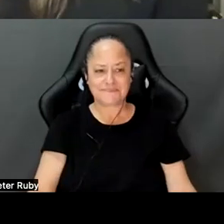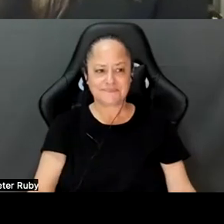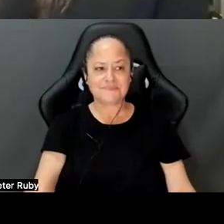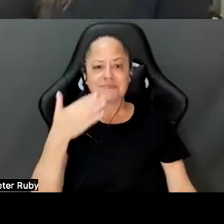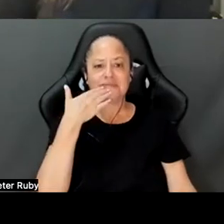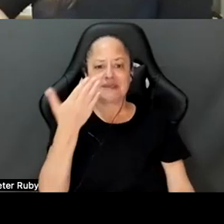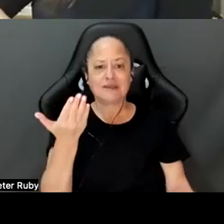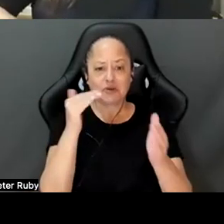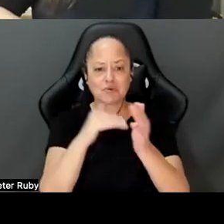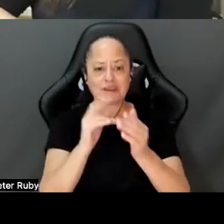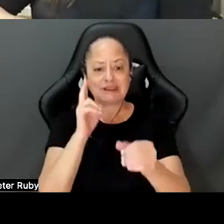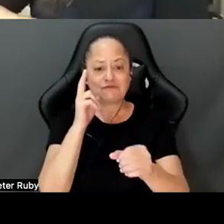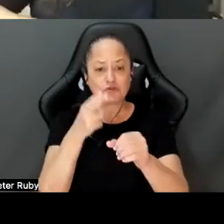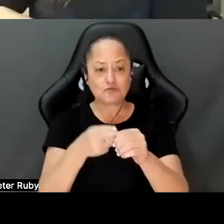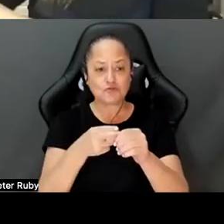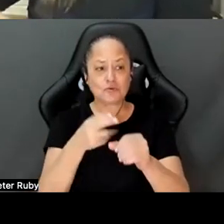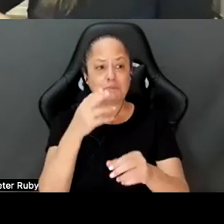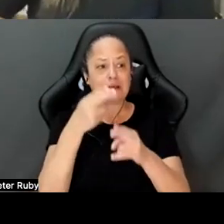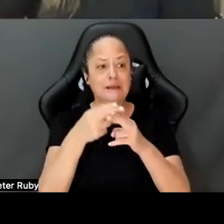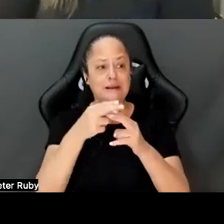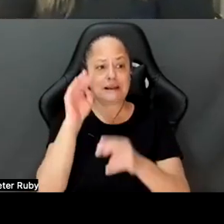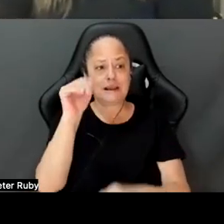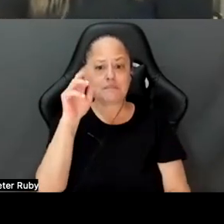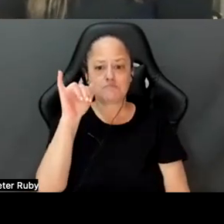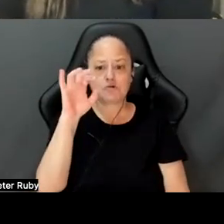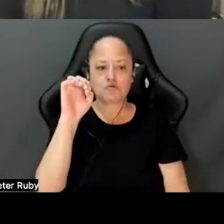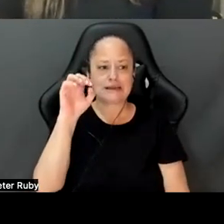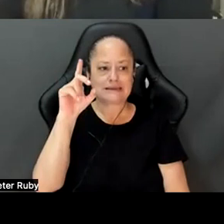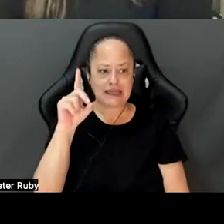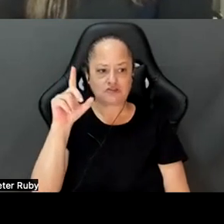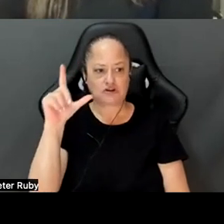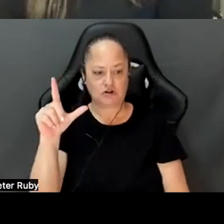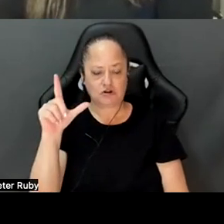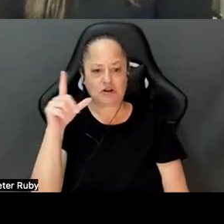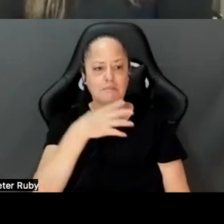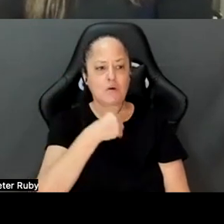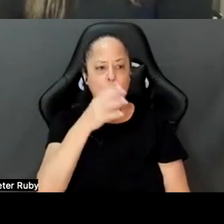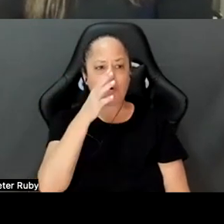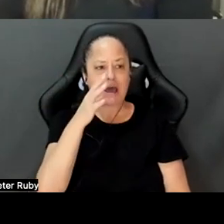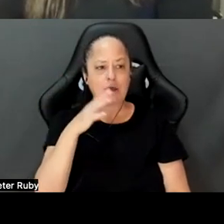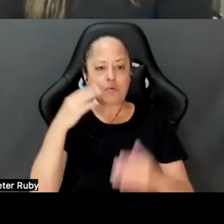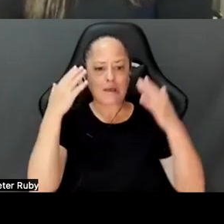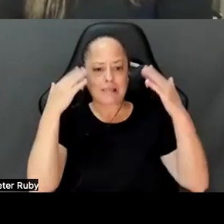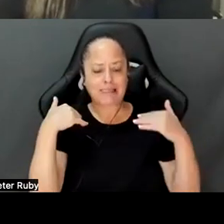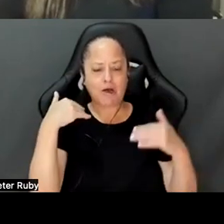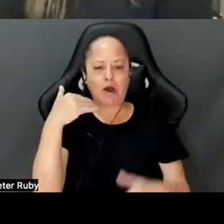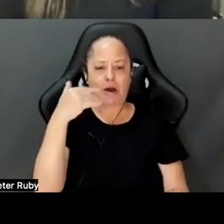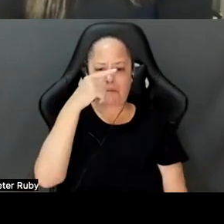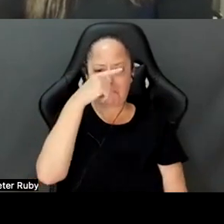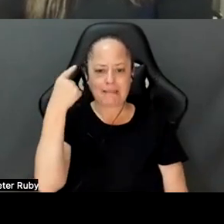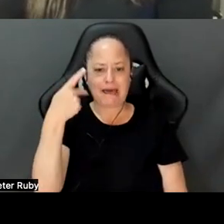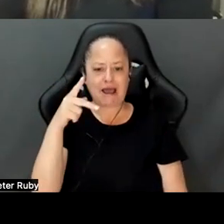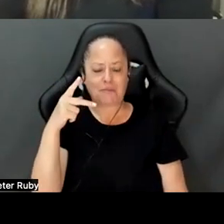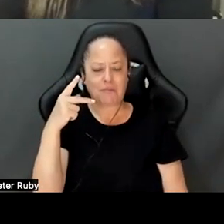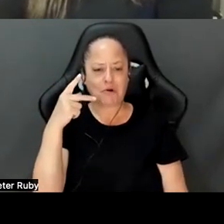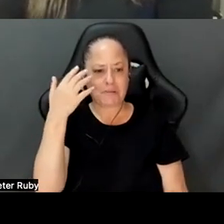Thank you again for joining us. My name is Marie Dagenet Lewis, and I'm a pale-skinned woman with long black and purple hair wearing a gray